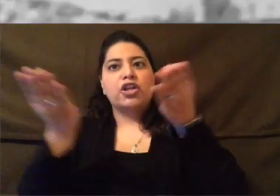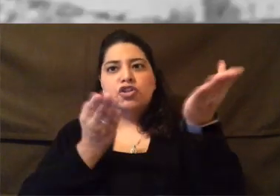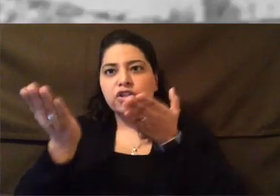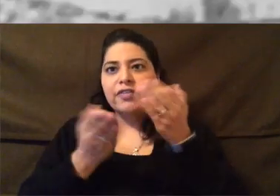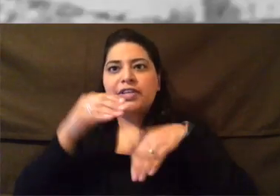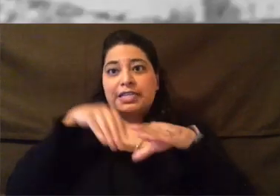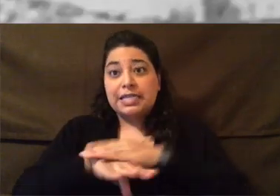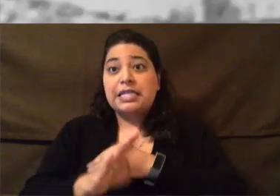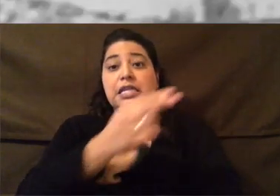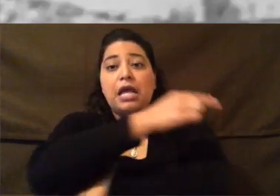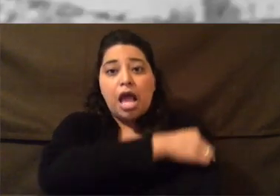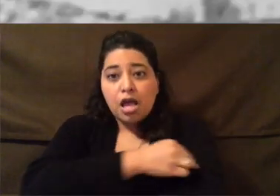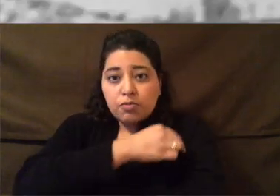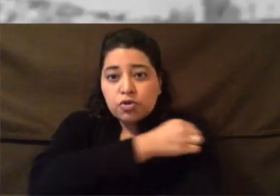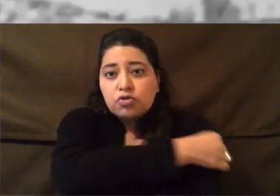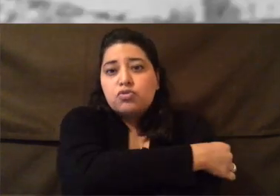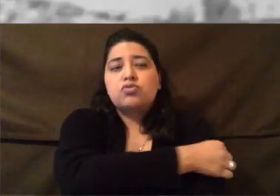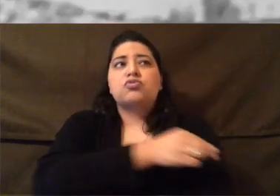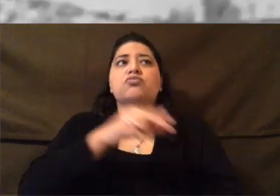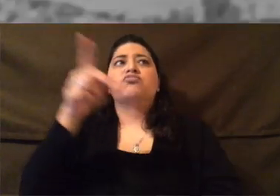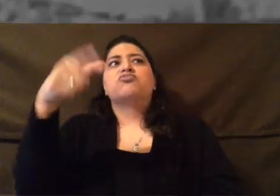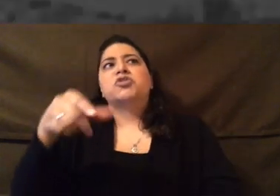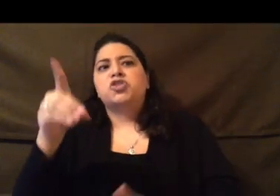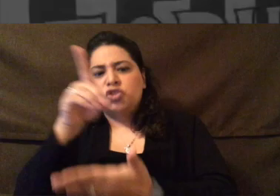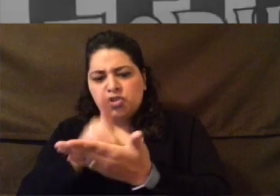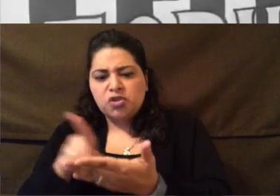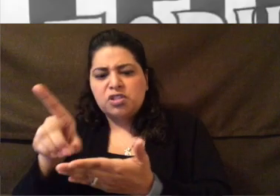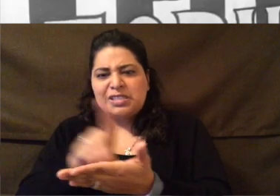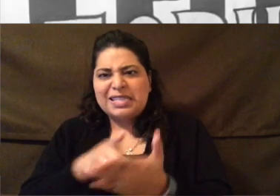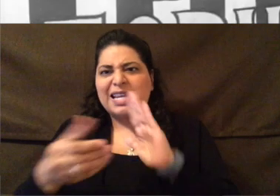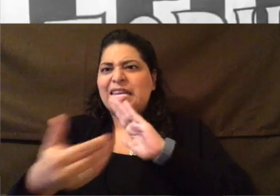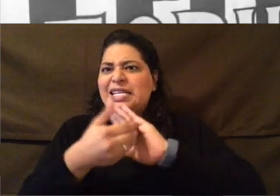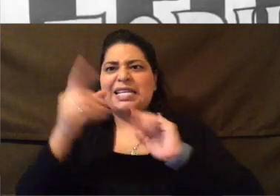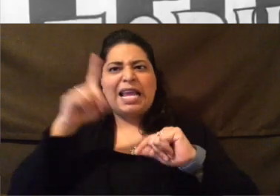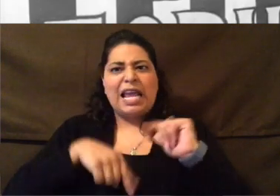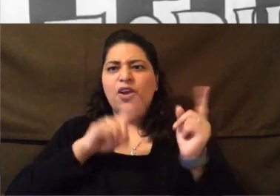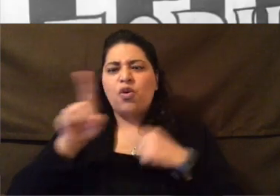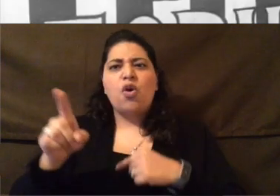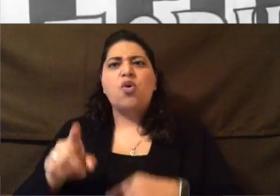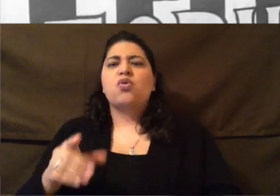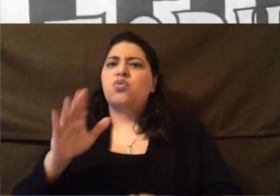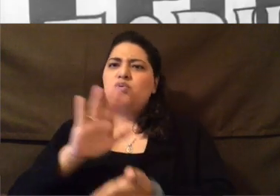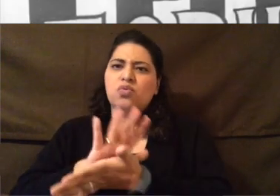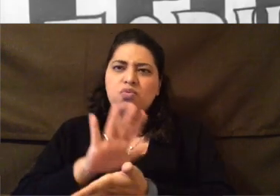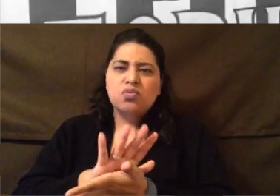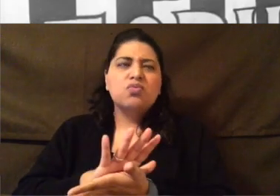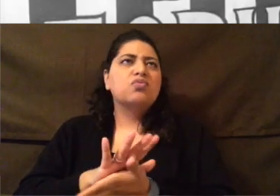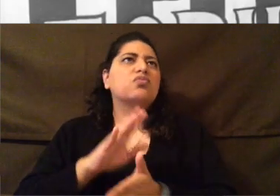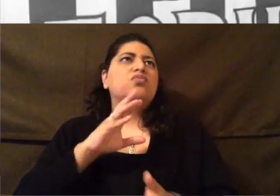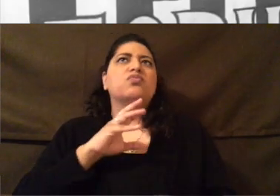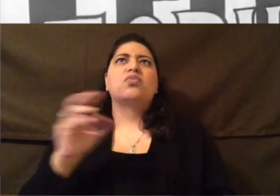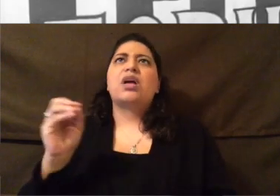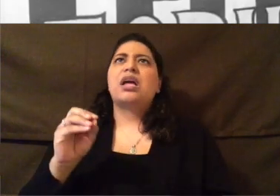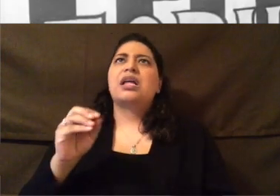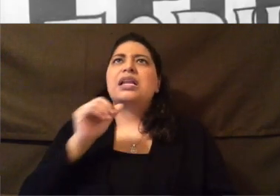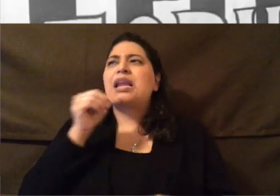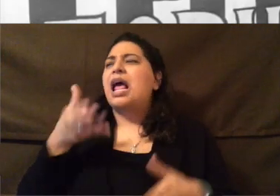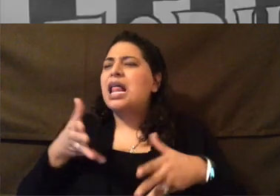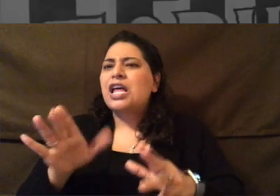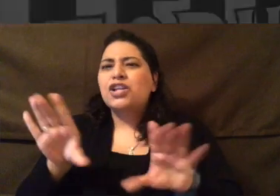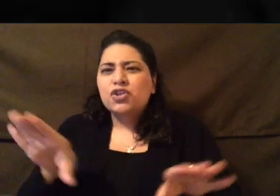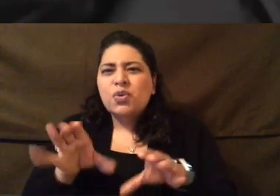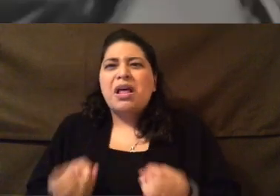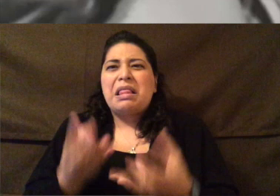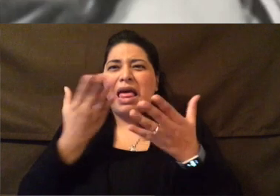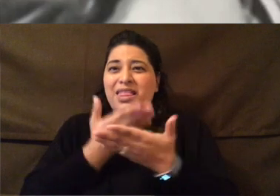the proper treatment in the hospitals, they were discriminated in going to schools, they weren't allowed to